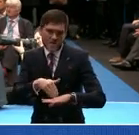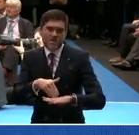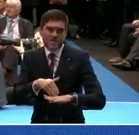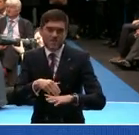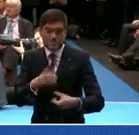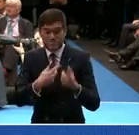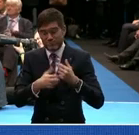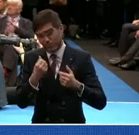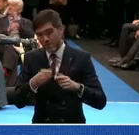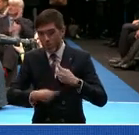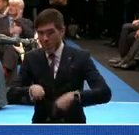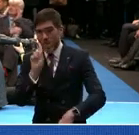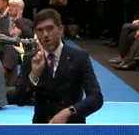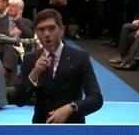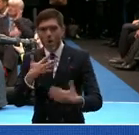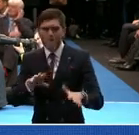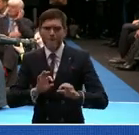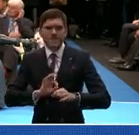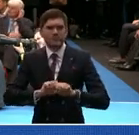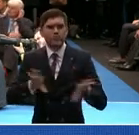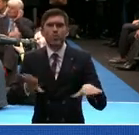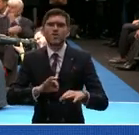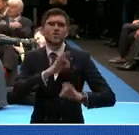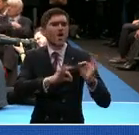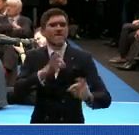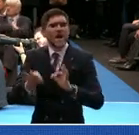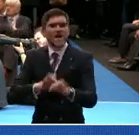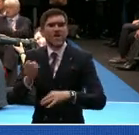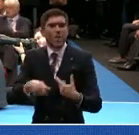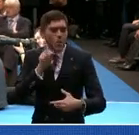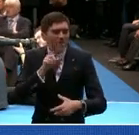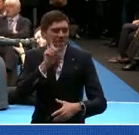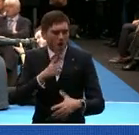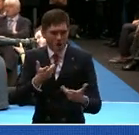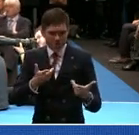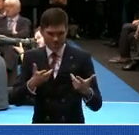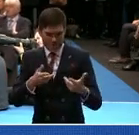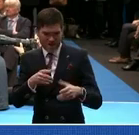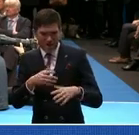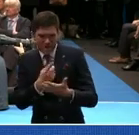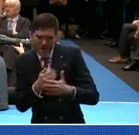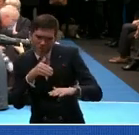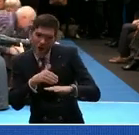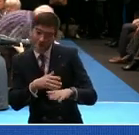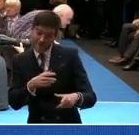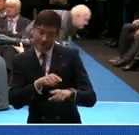the first ever survey of women and girls on tackling the crimes that disproportionately affect